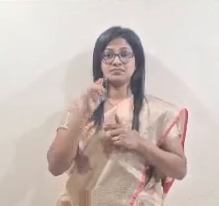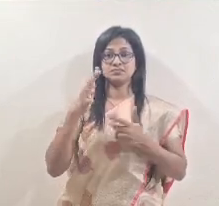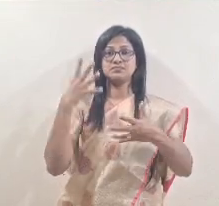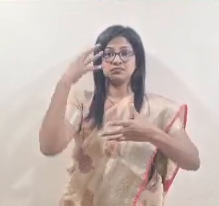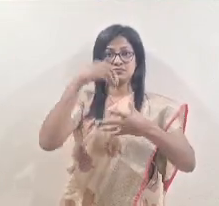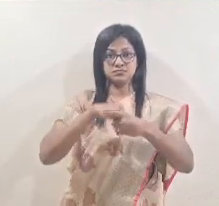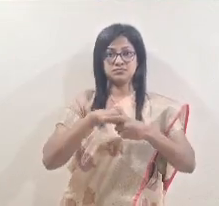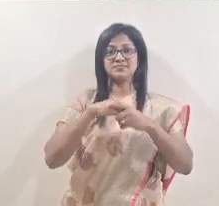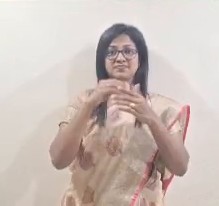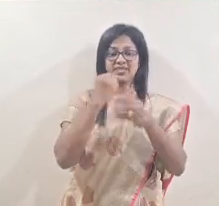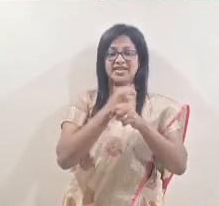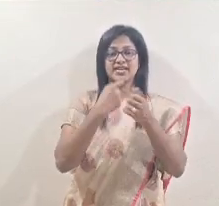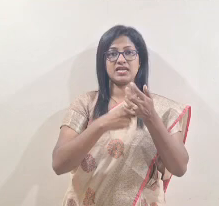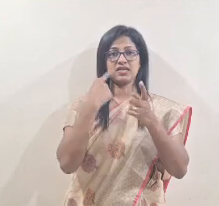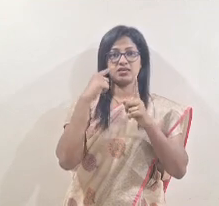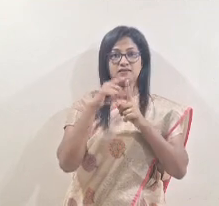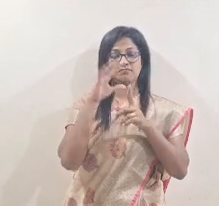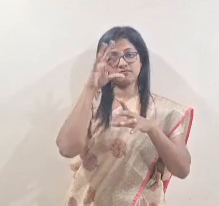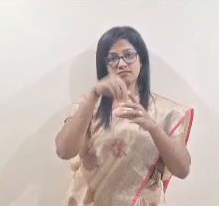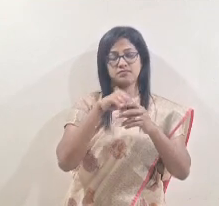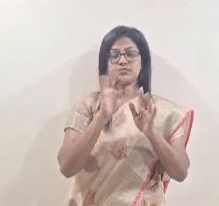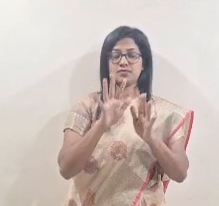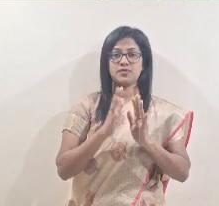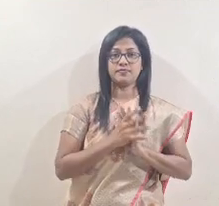included in that particular grid.